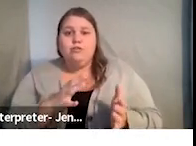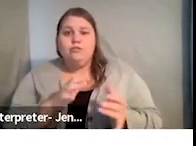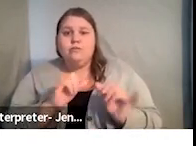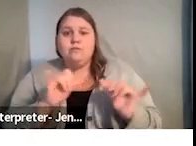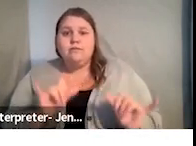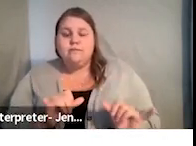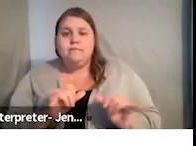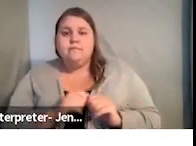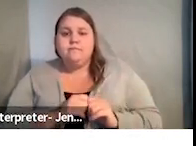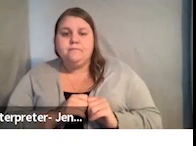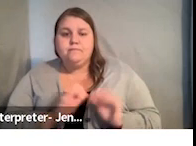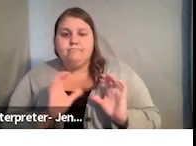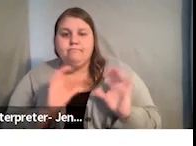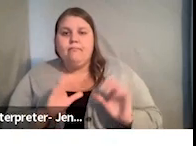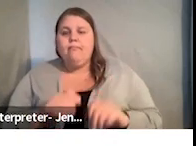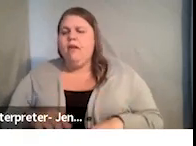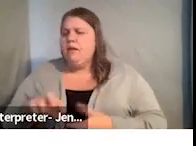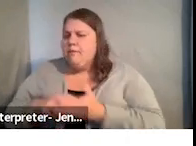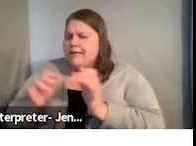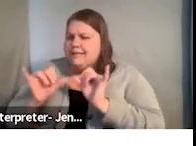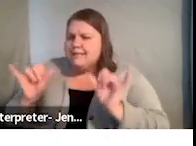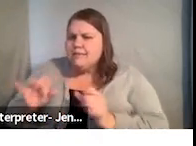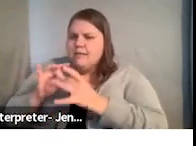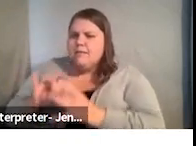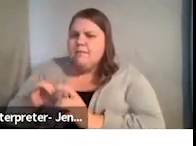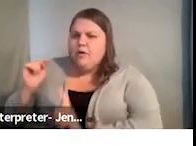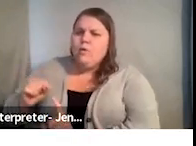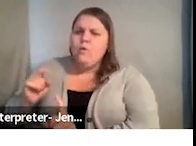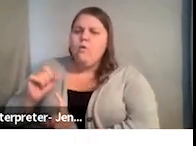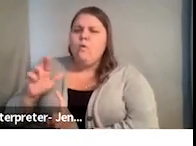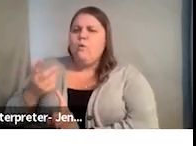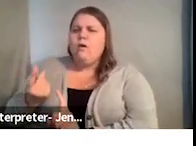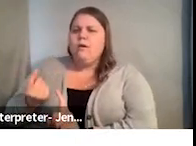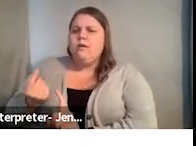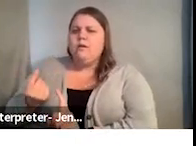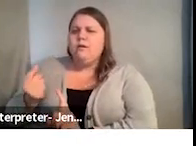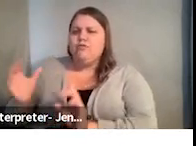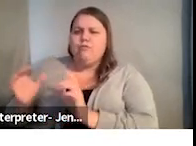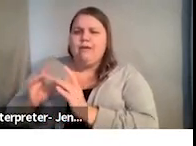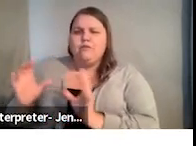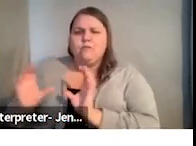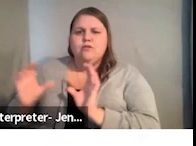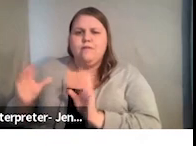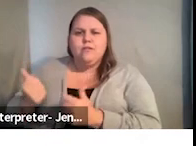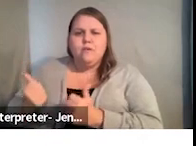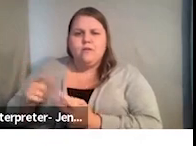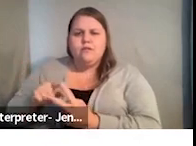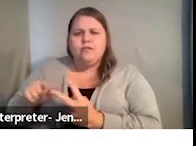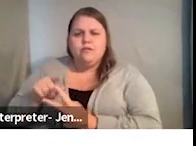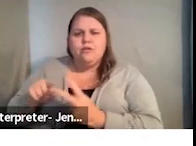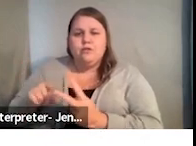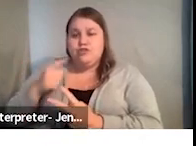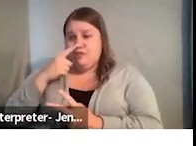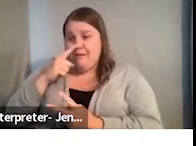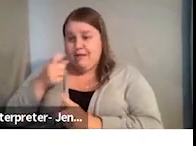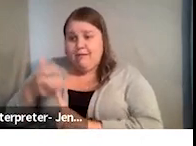I wonder if that's a system question or is that a certification? I wonder if the person could